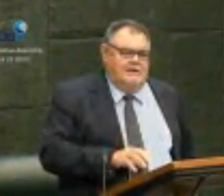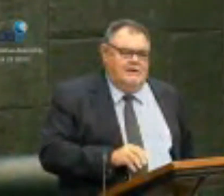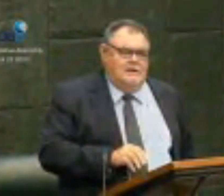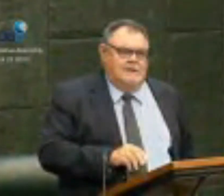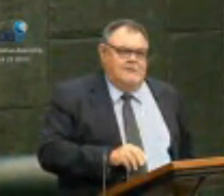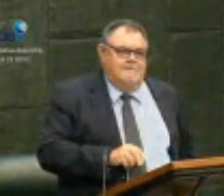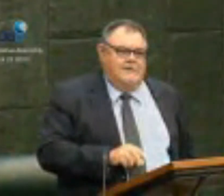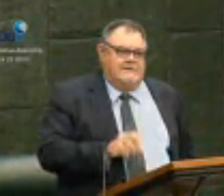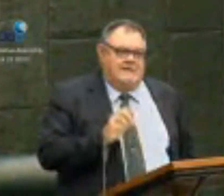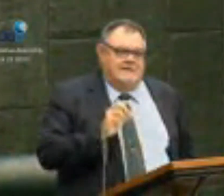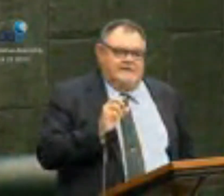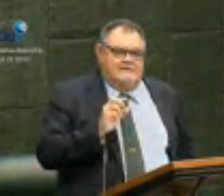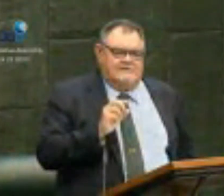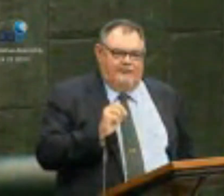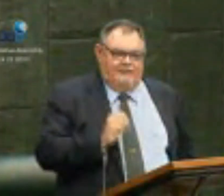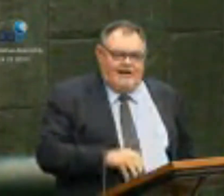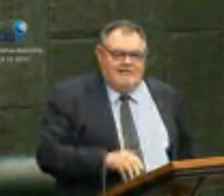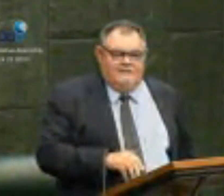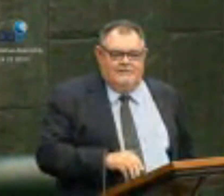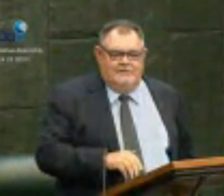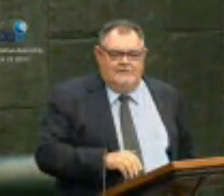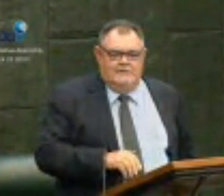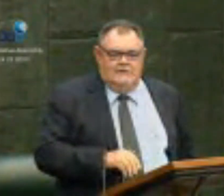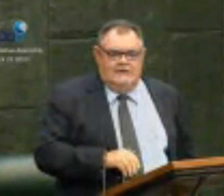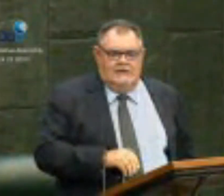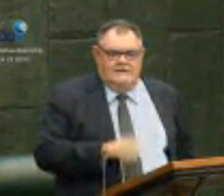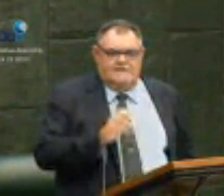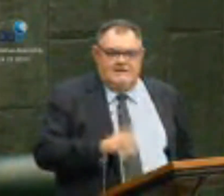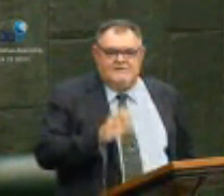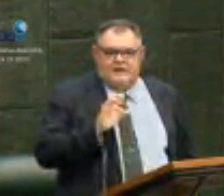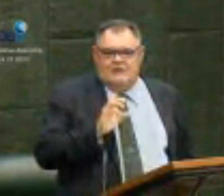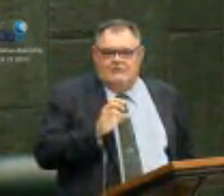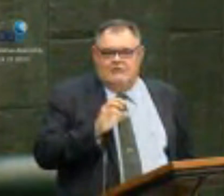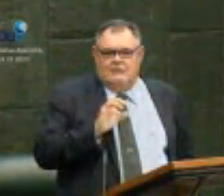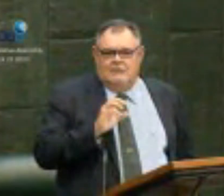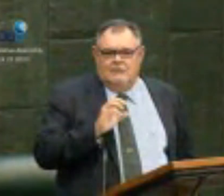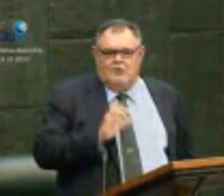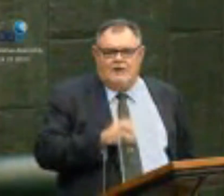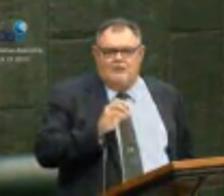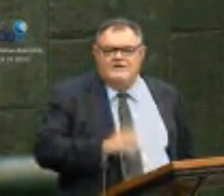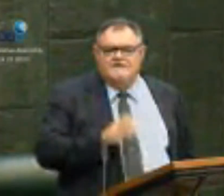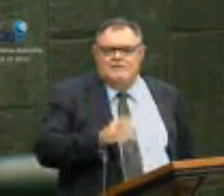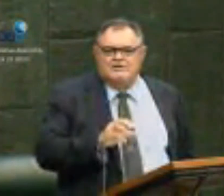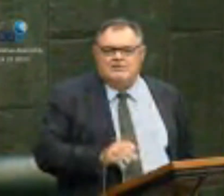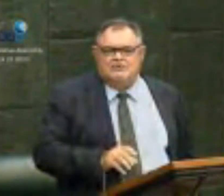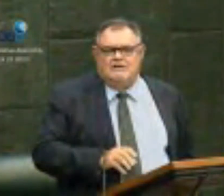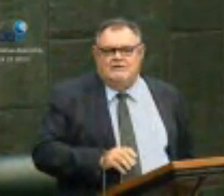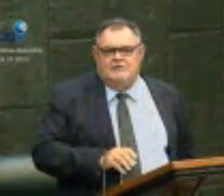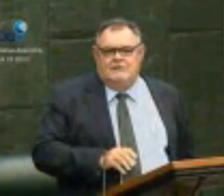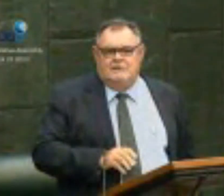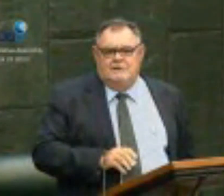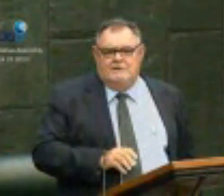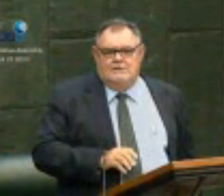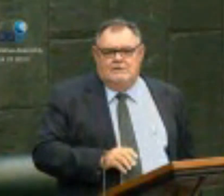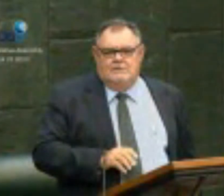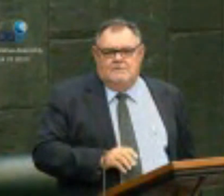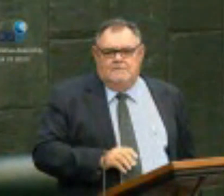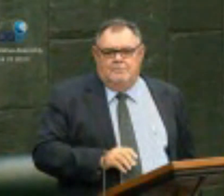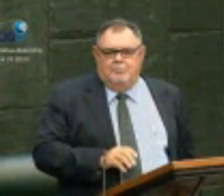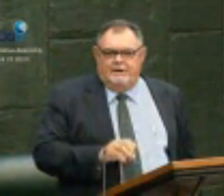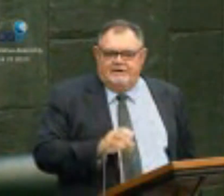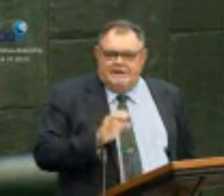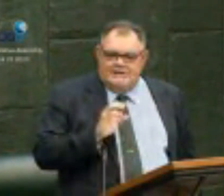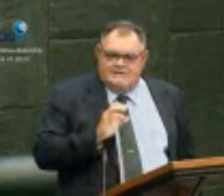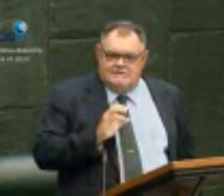attractive. It seems like a quick, reasonable solution, but it is fraught with a lot